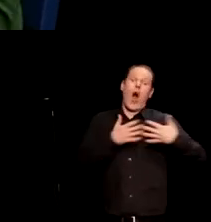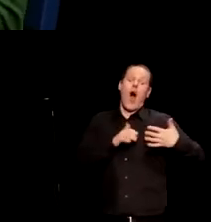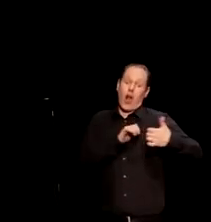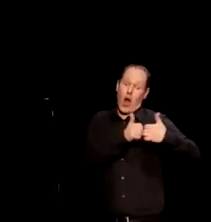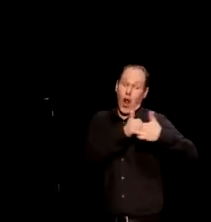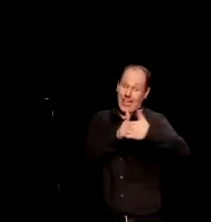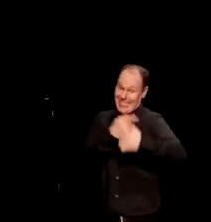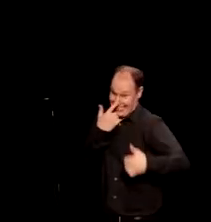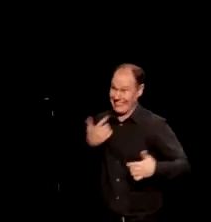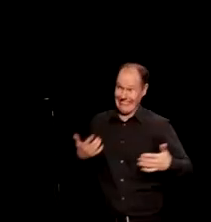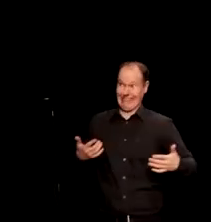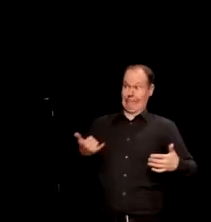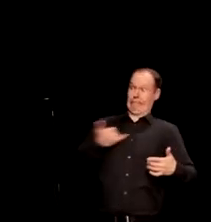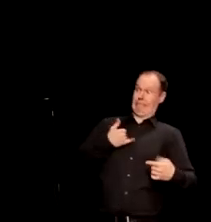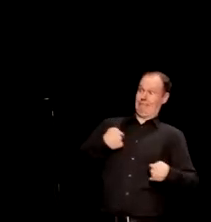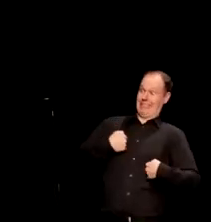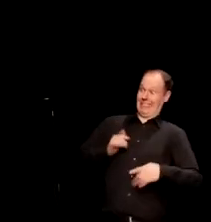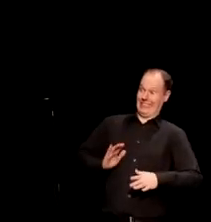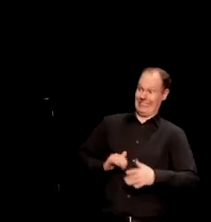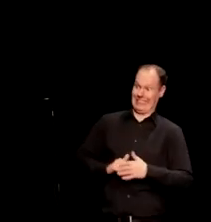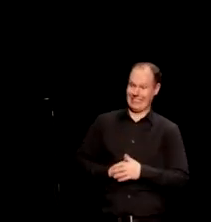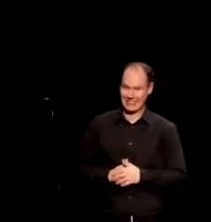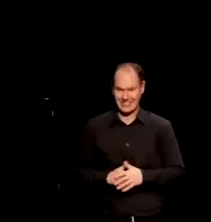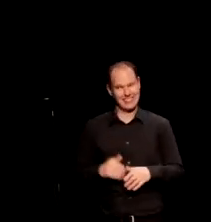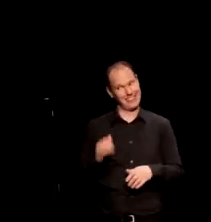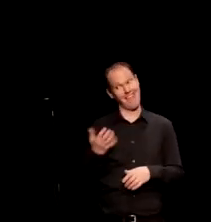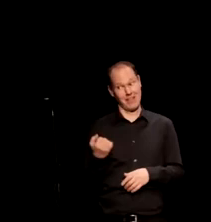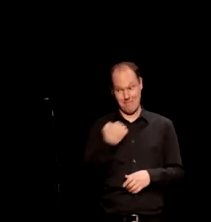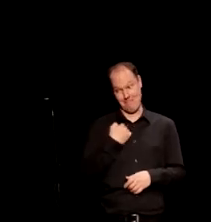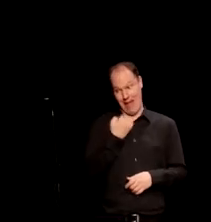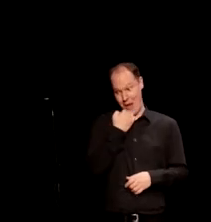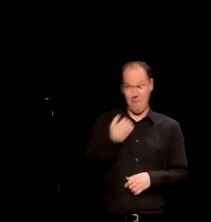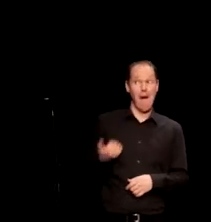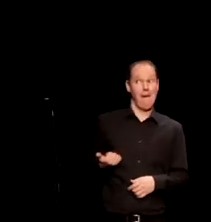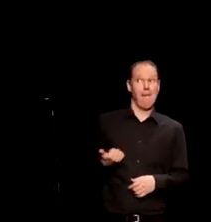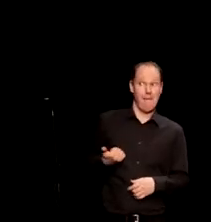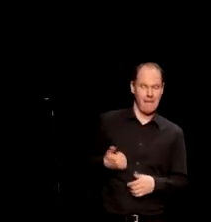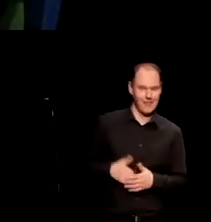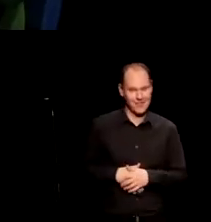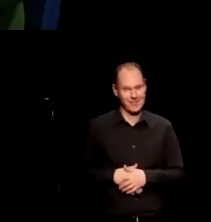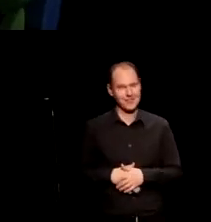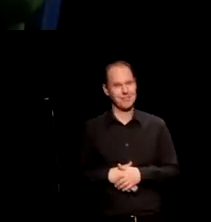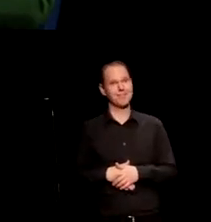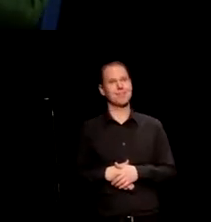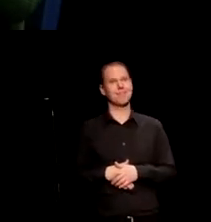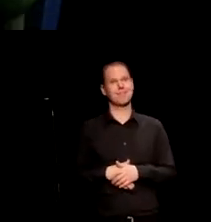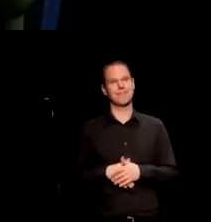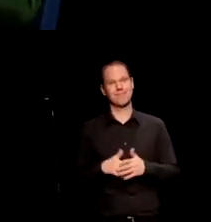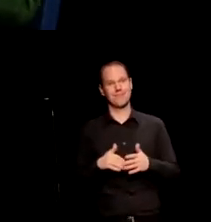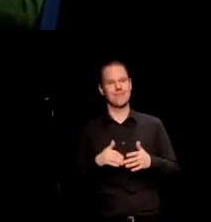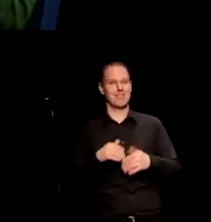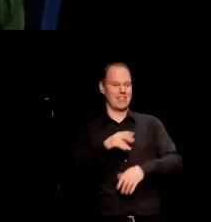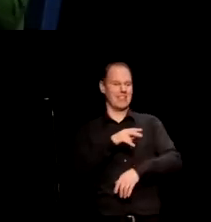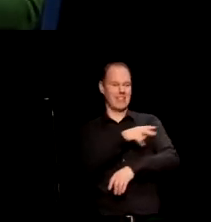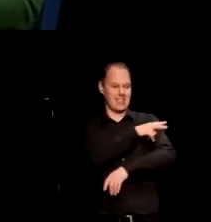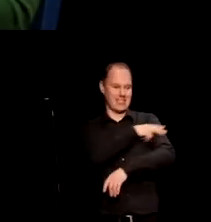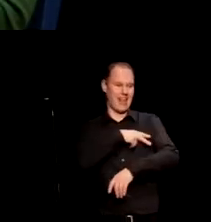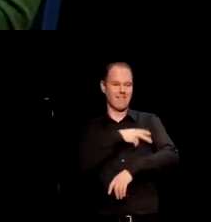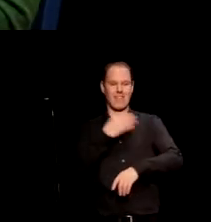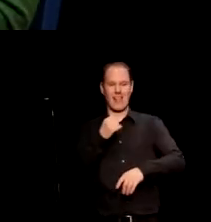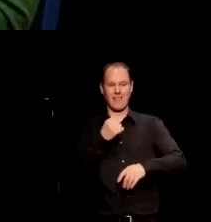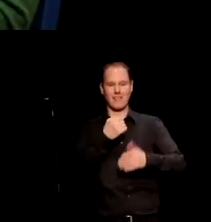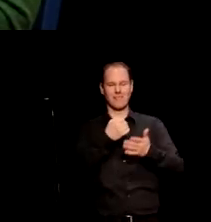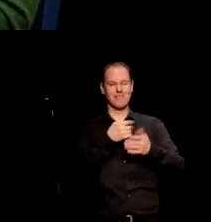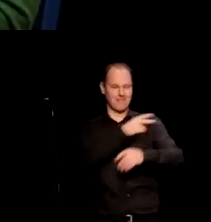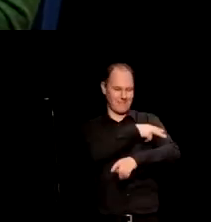Indeed, well, yes. However. You have my number, so that's fine. But no, you know, there's... Yeah, there are reference staff in all the reading rooms who are there